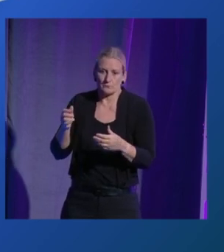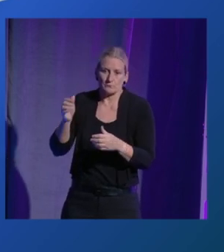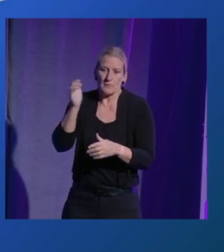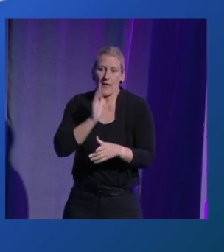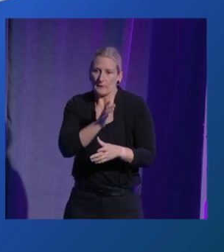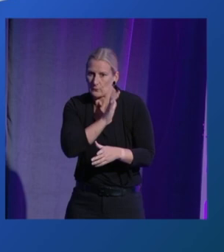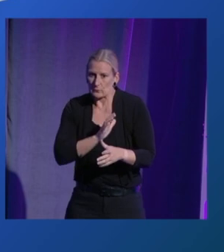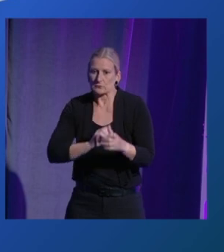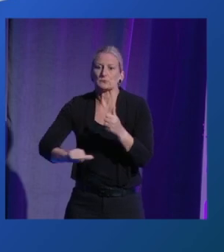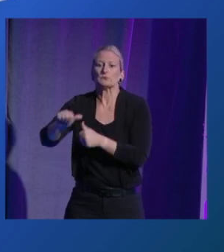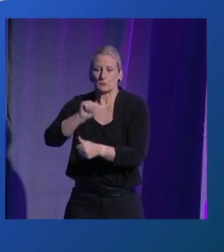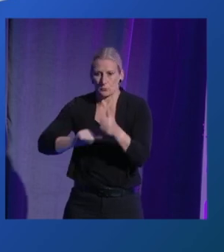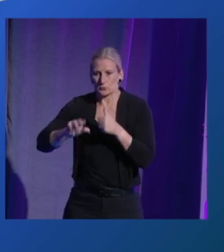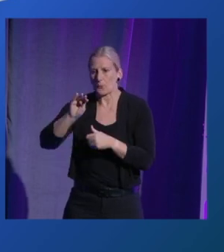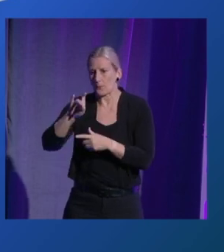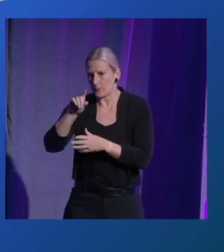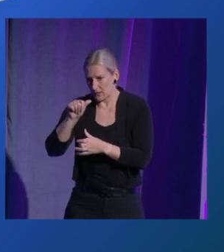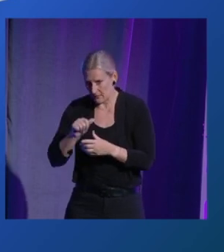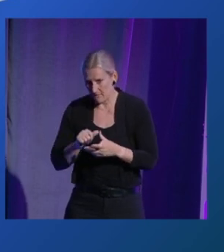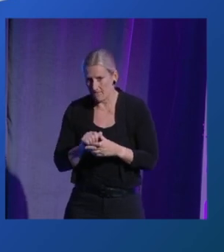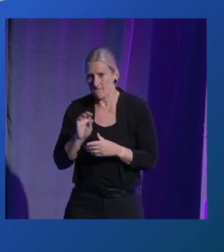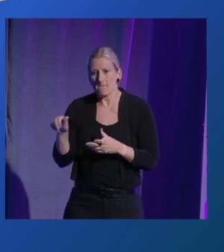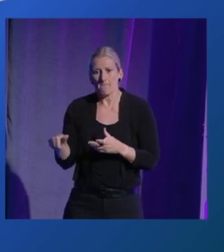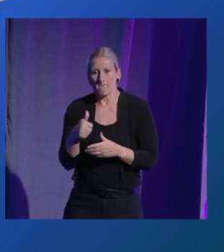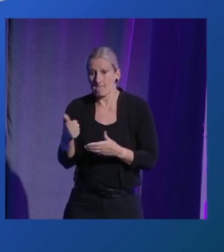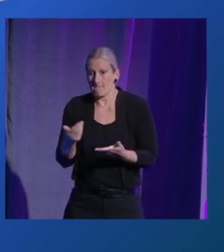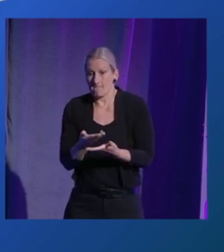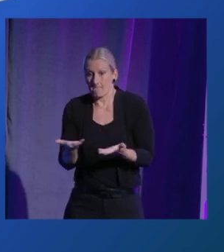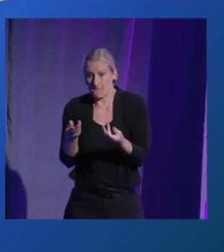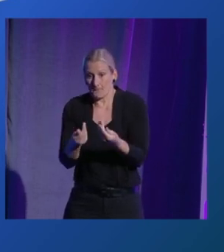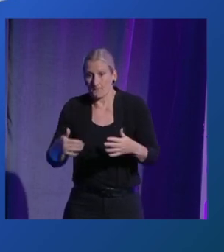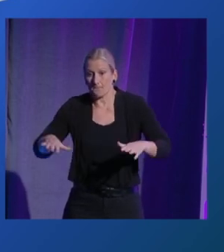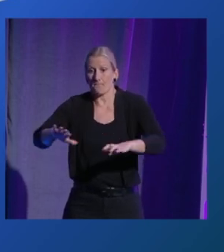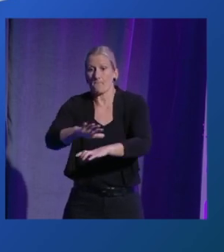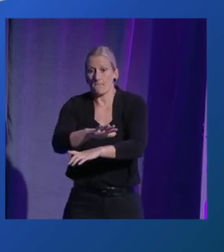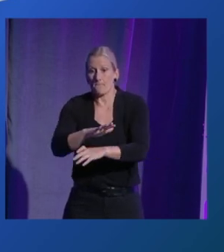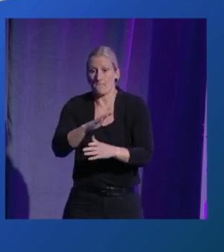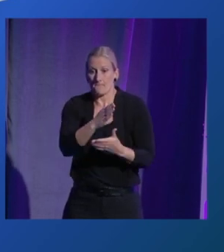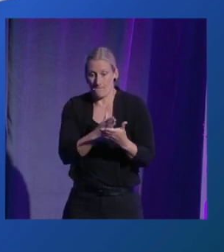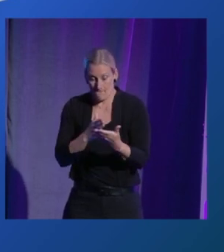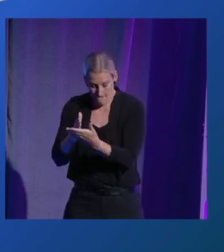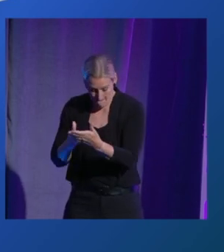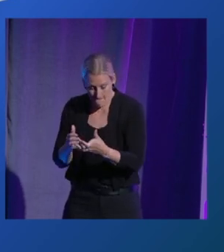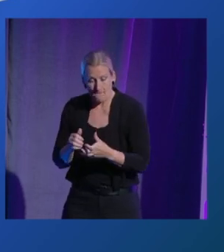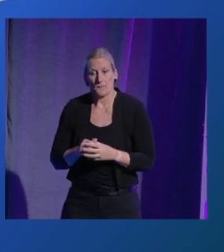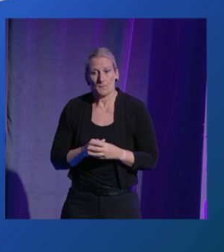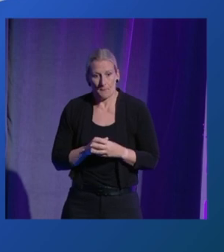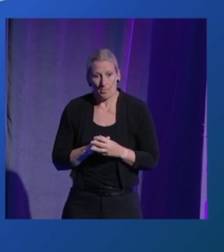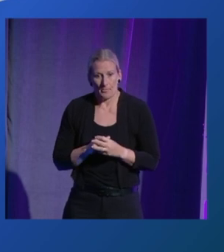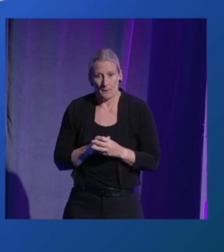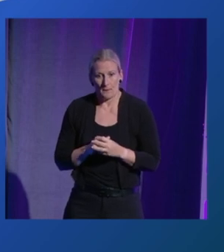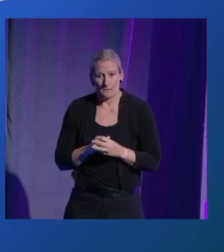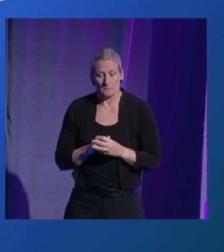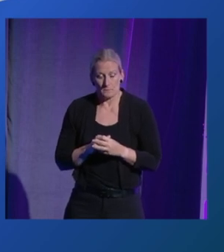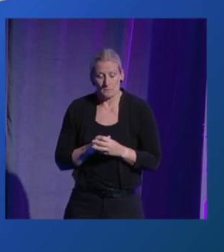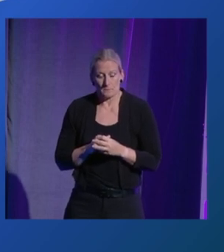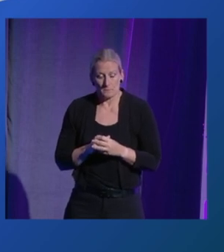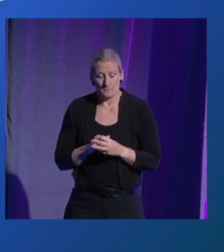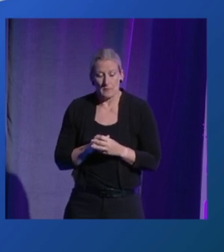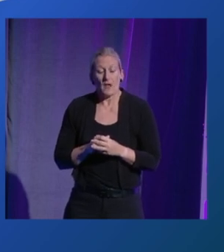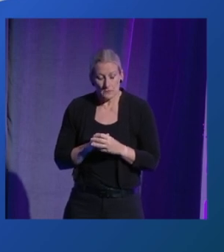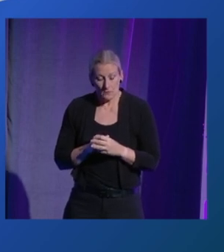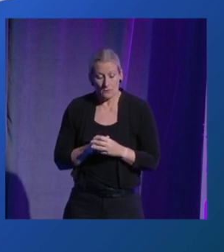special component and and and those data sets and as we know today our major and actually